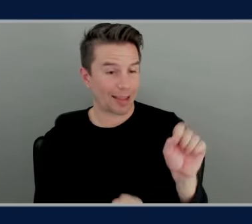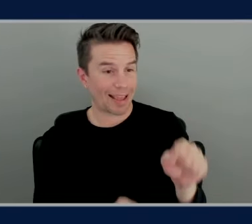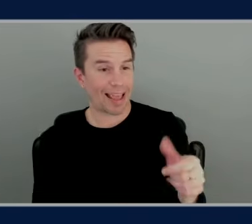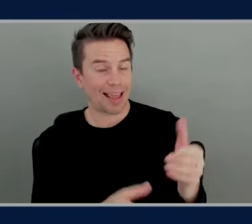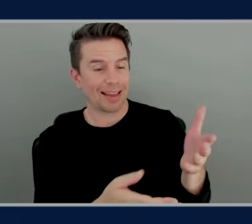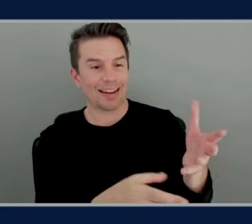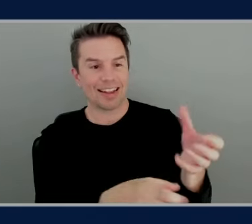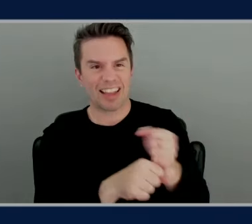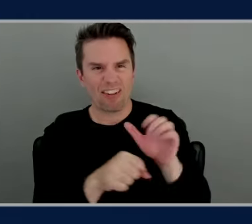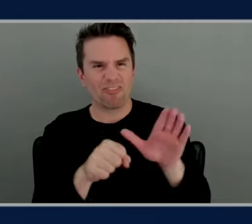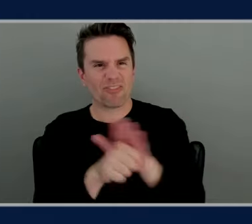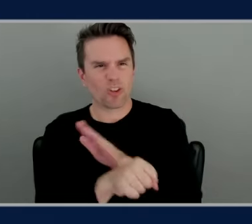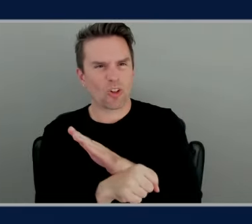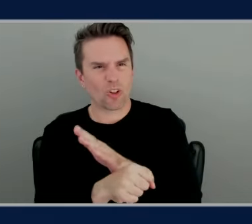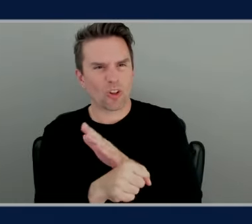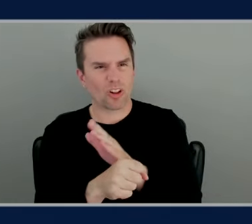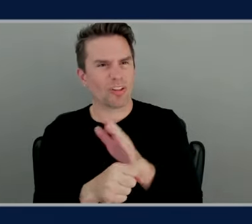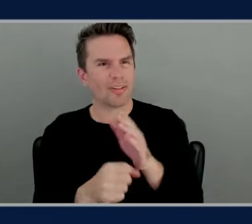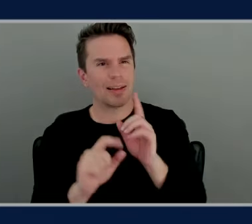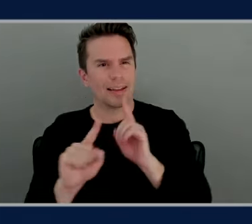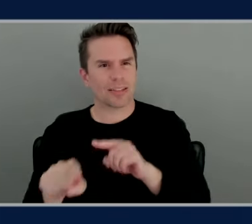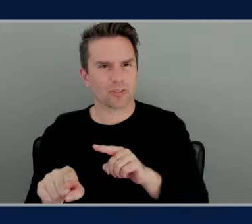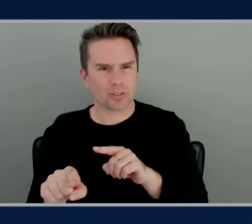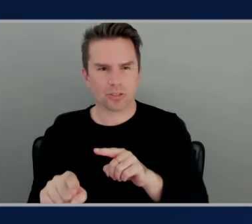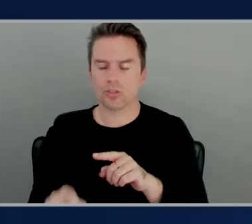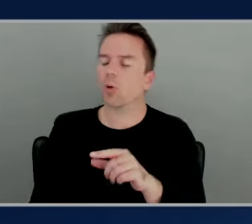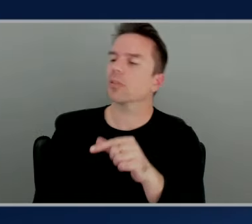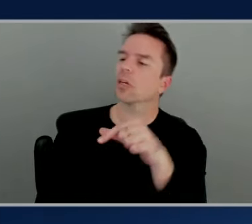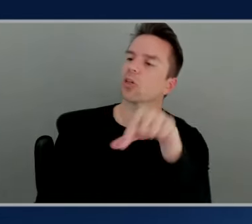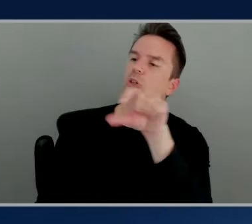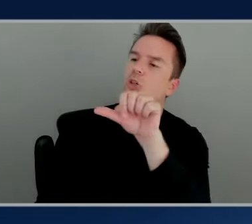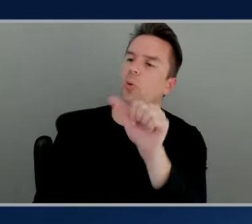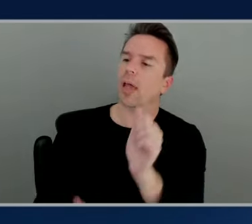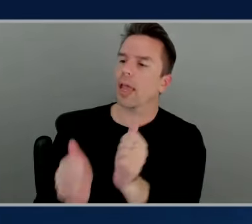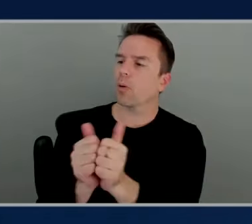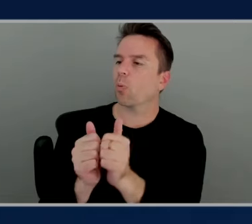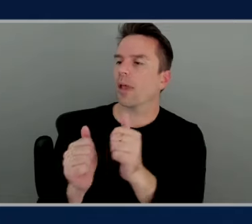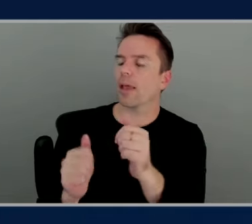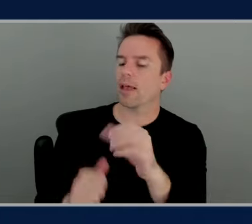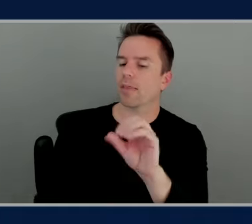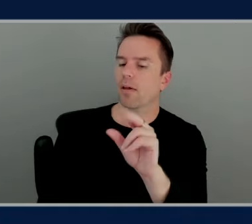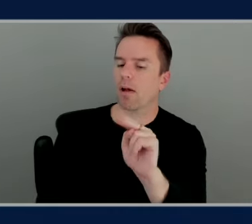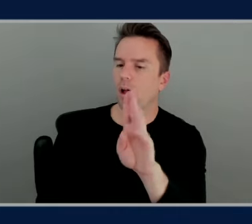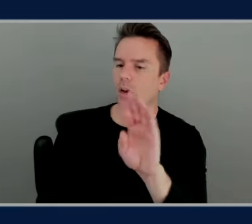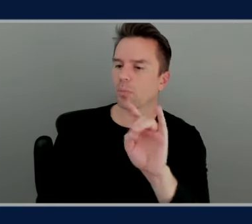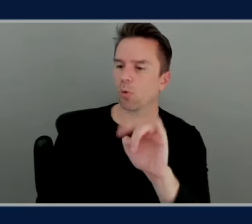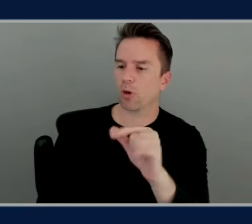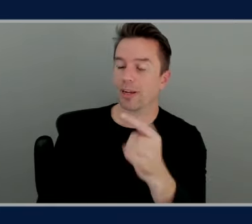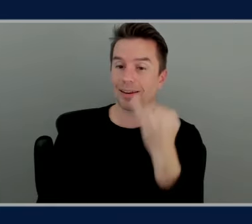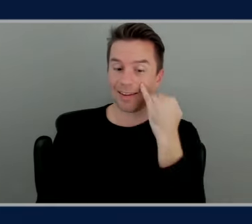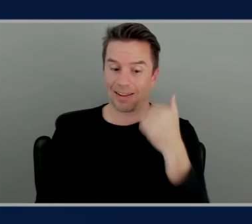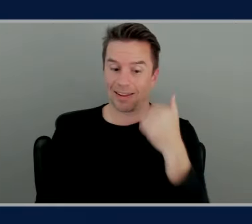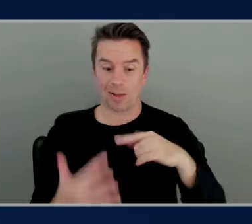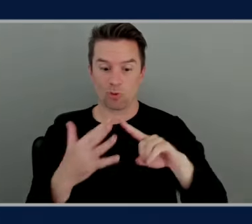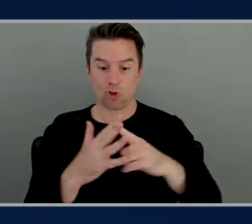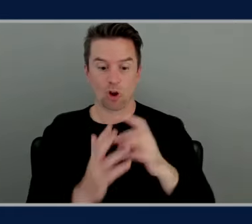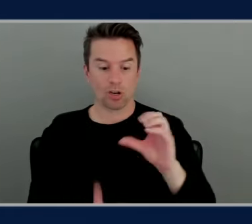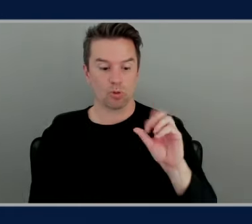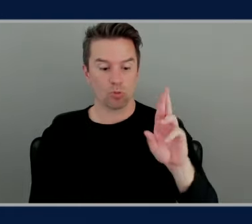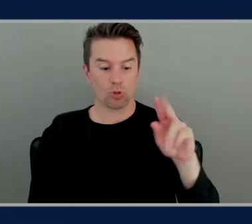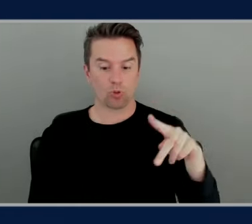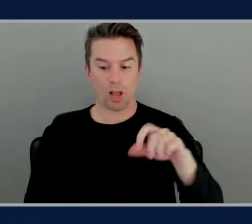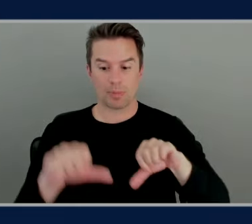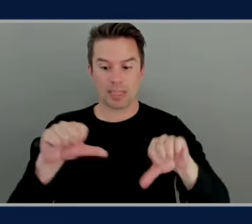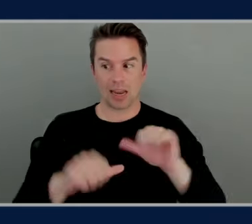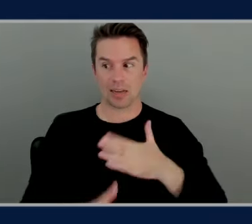that QA, so like you said, onboarding. So if I'm starting at Bayer Crop Science, it's my first day, I'm going in there and I'm saying, hey, I